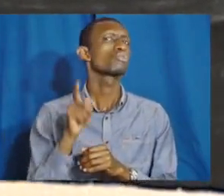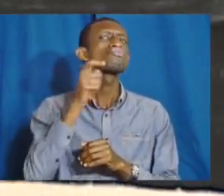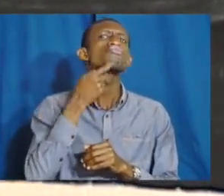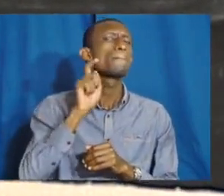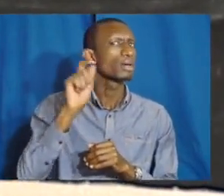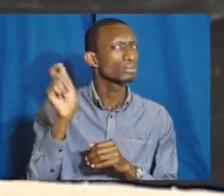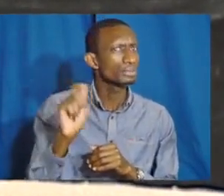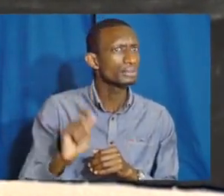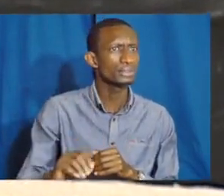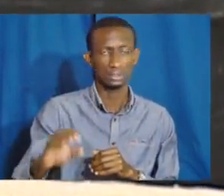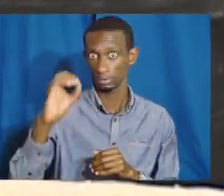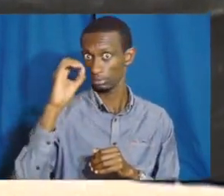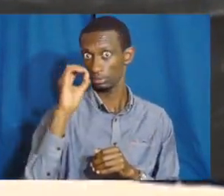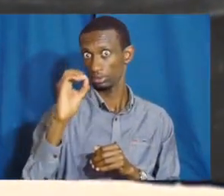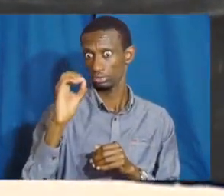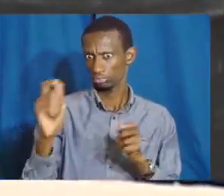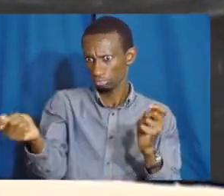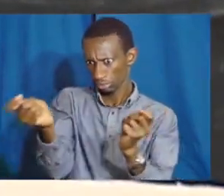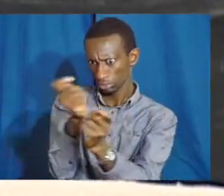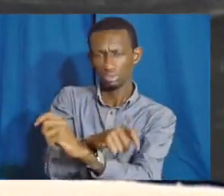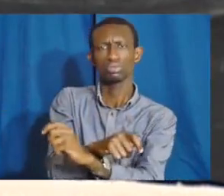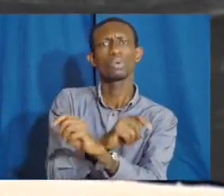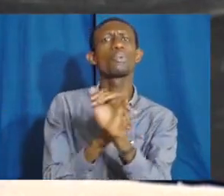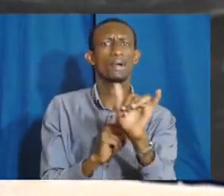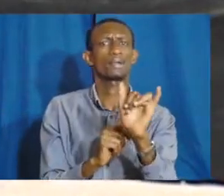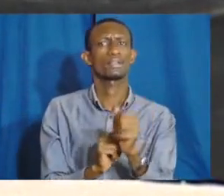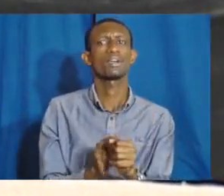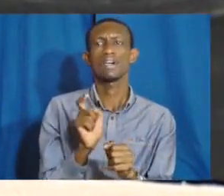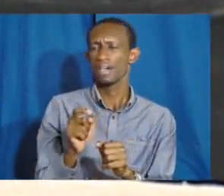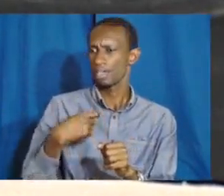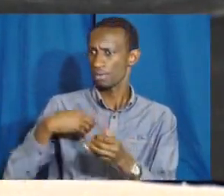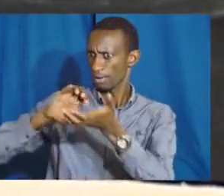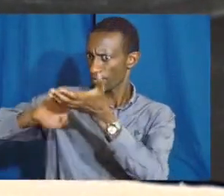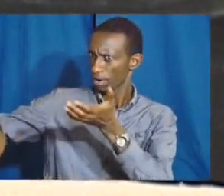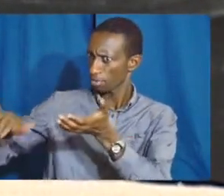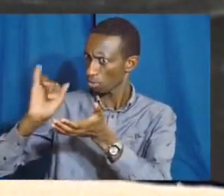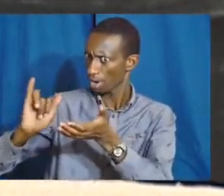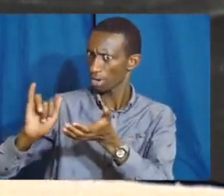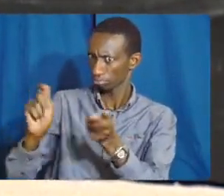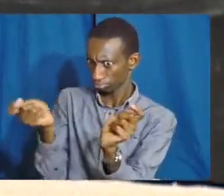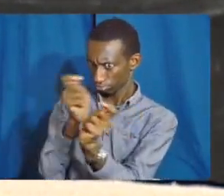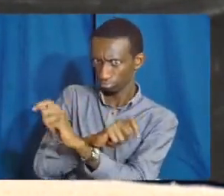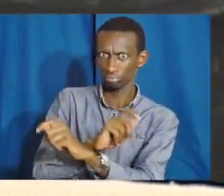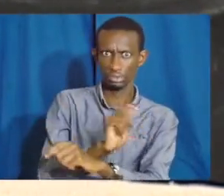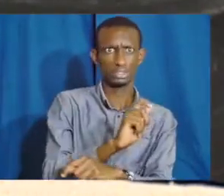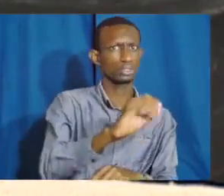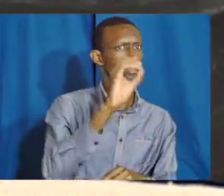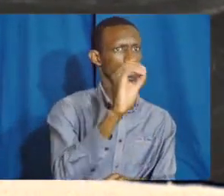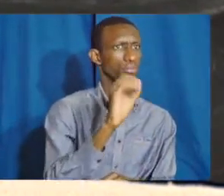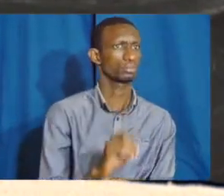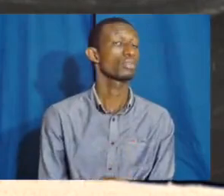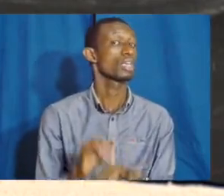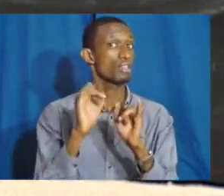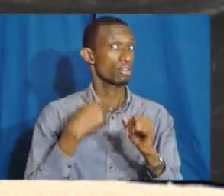of y. It means I will replace y by 0. When I put 0 over here, it will be